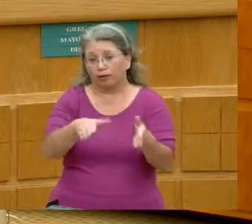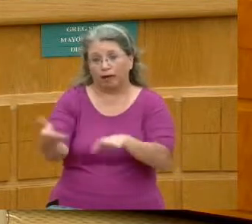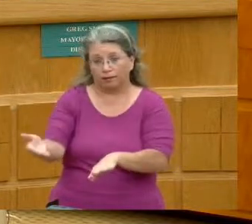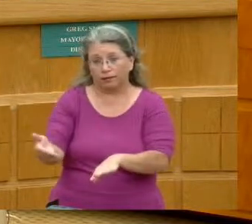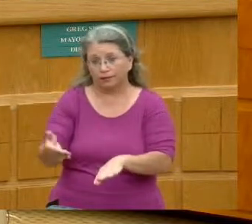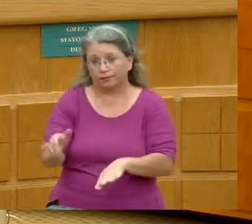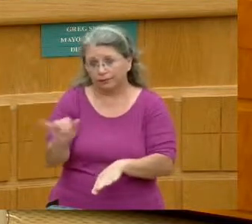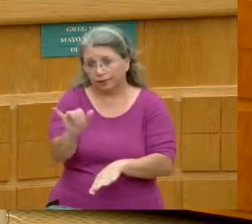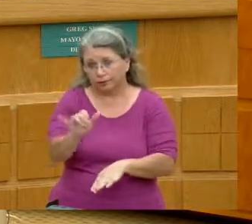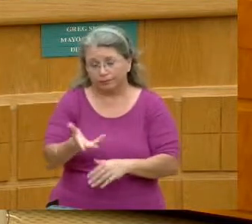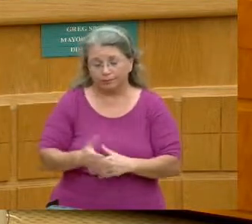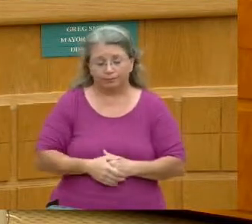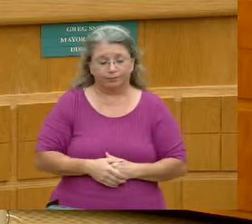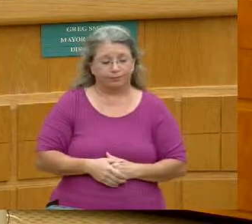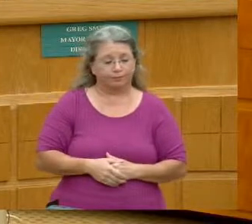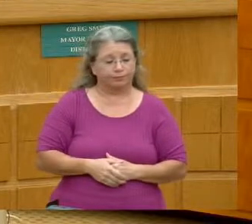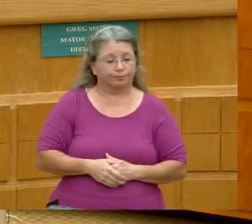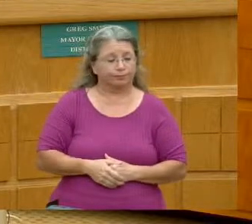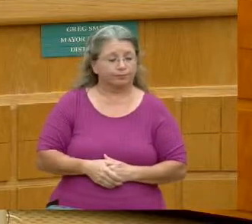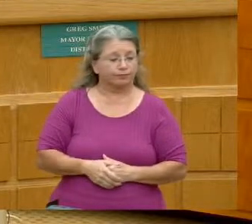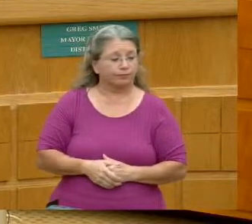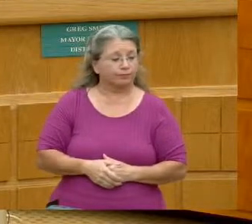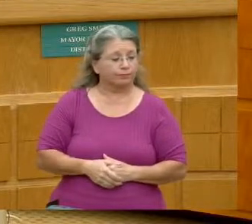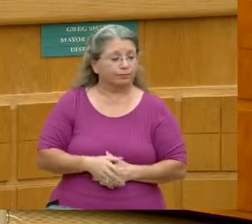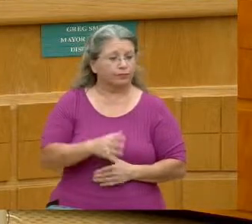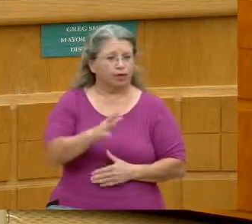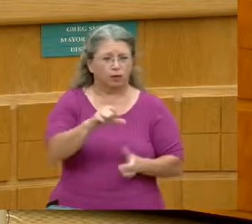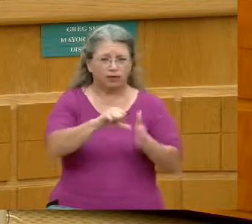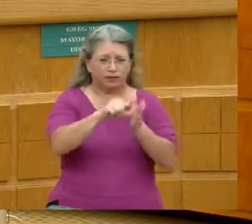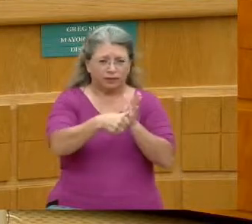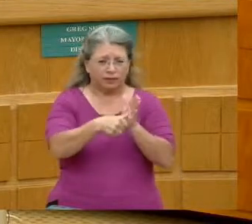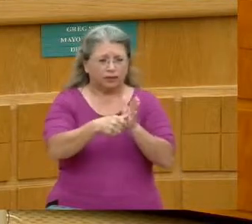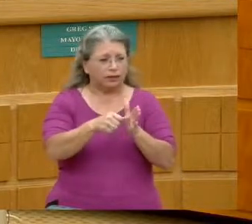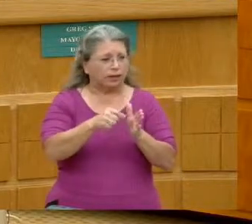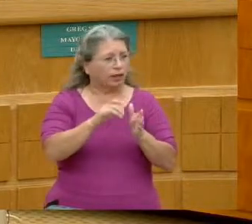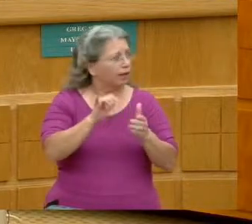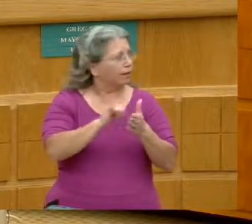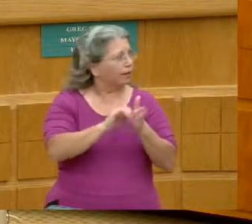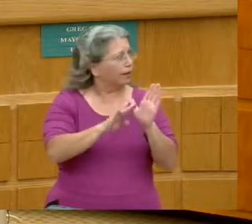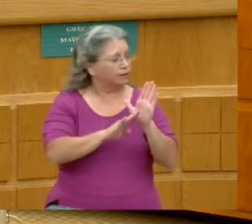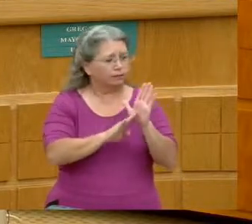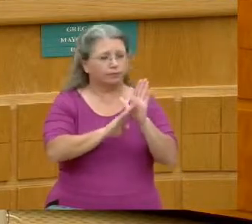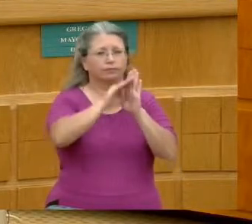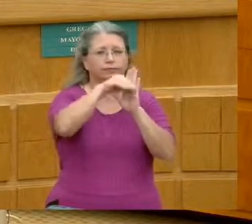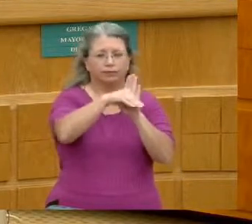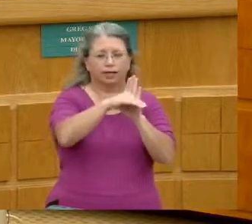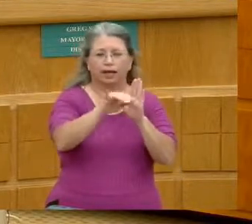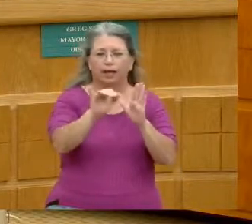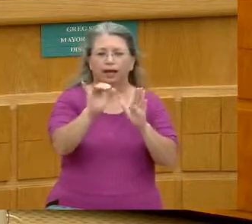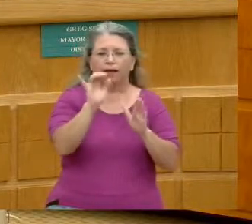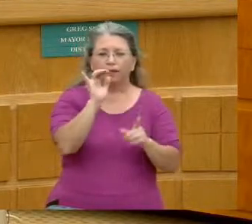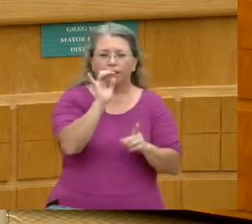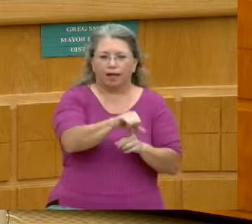What I want to point your attention to is this was the meatpacking plant and transitional housing